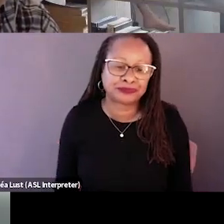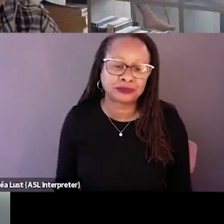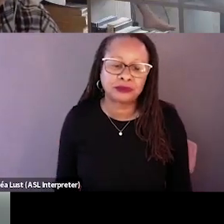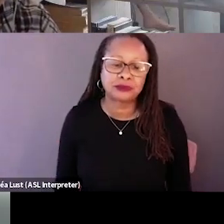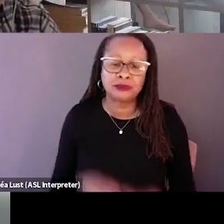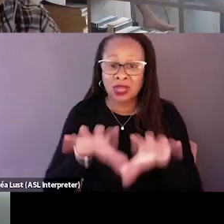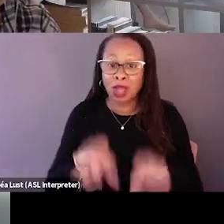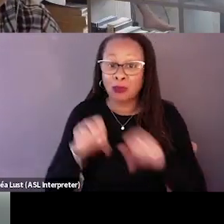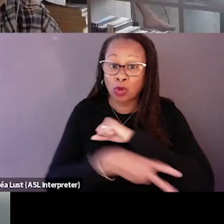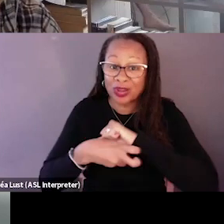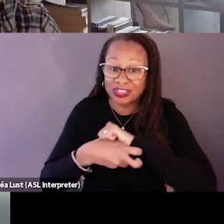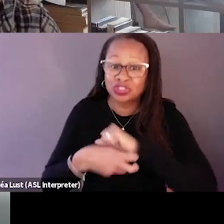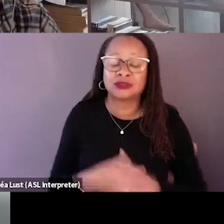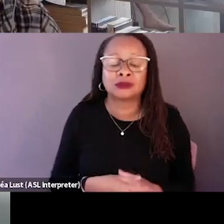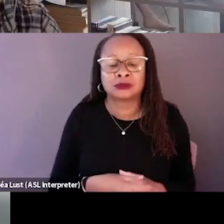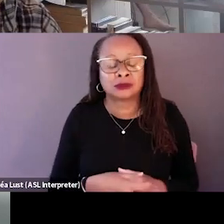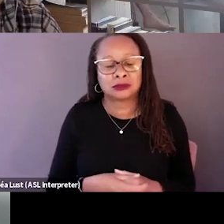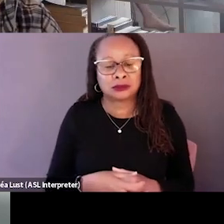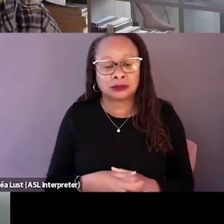appropriation is a